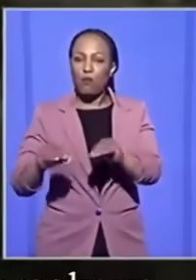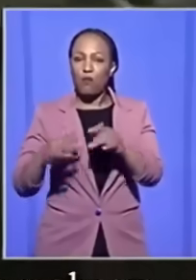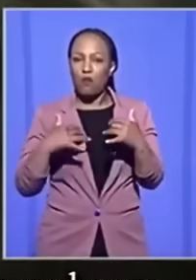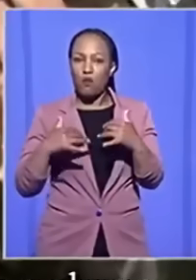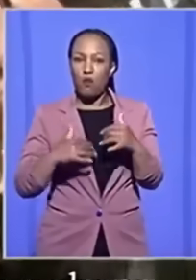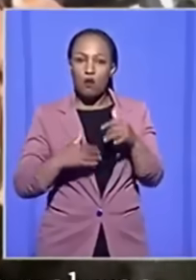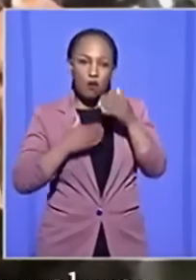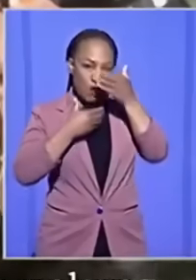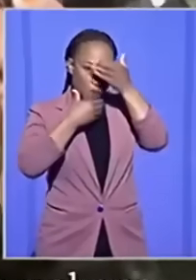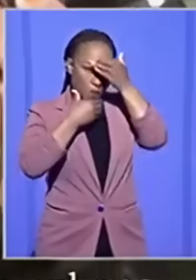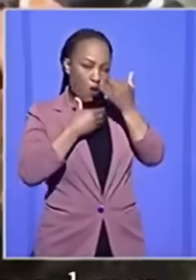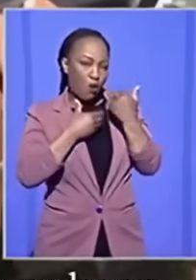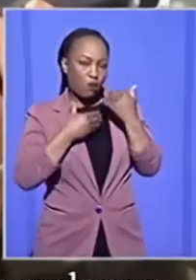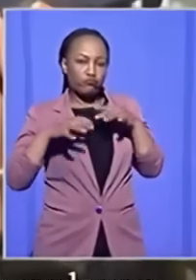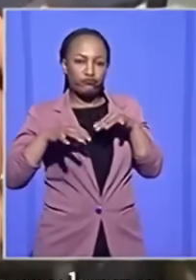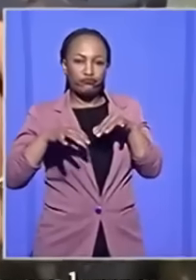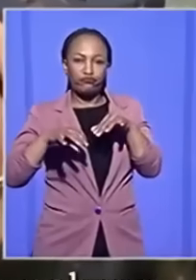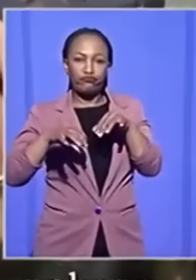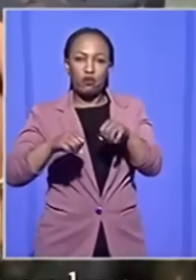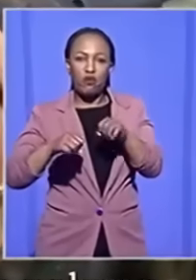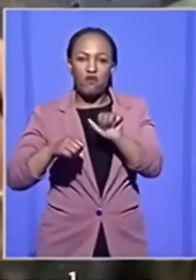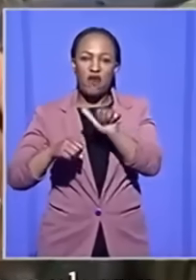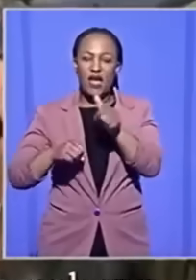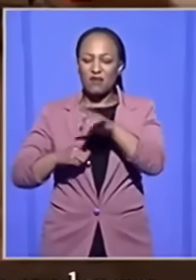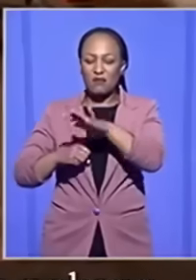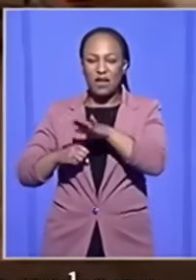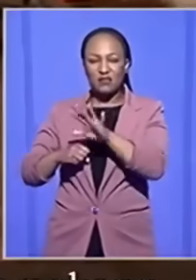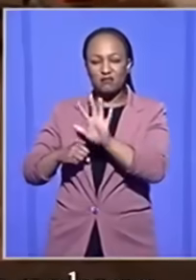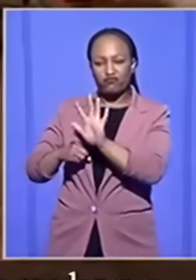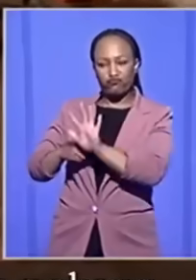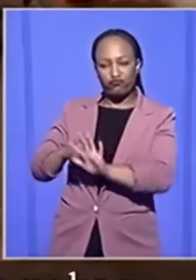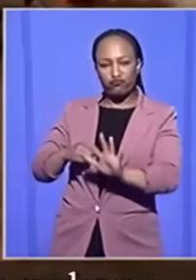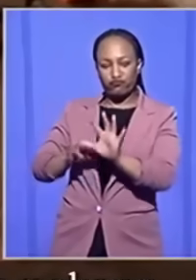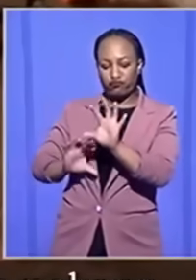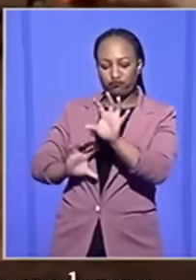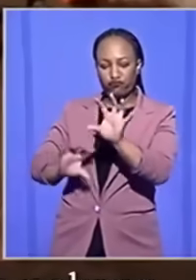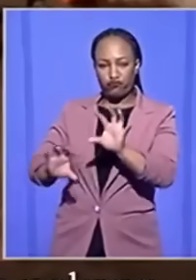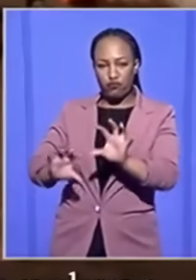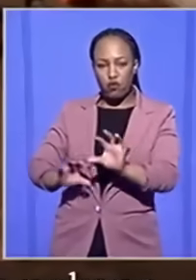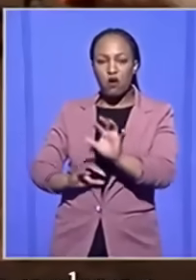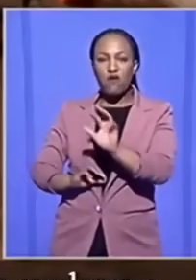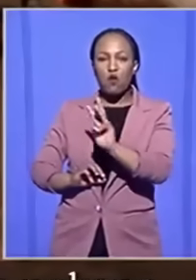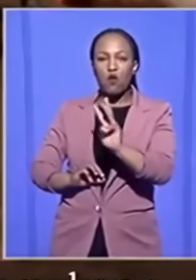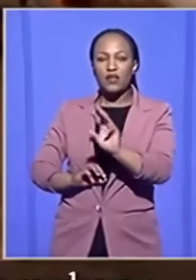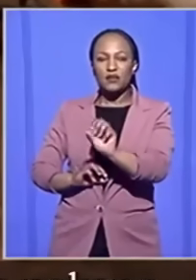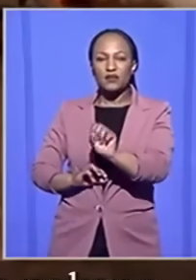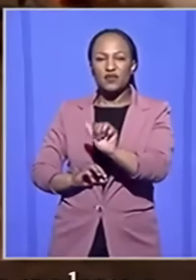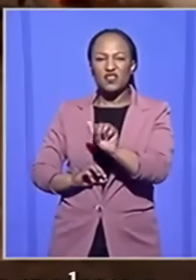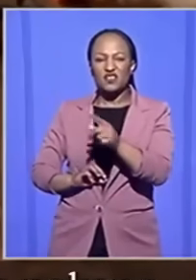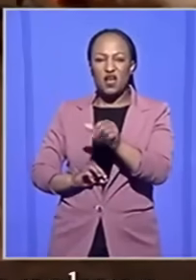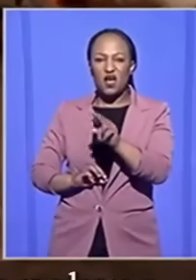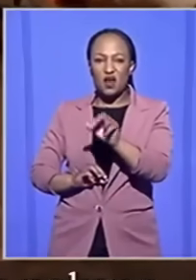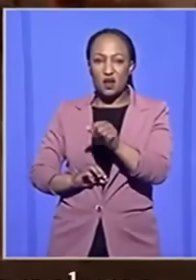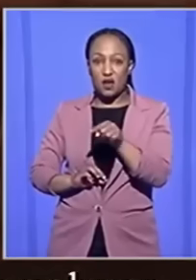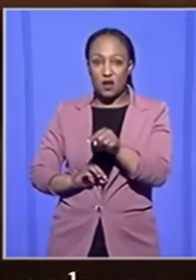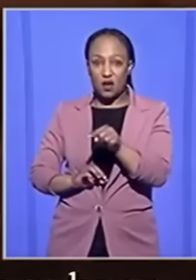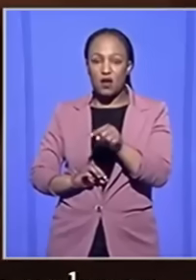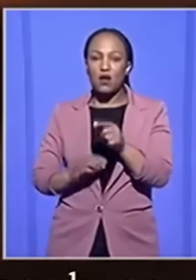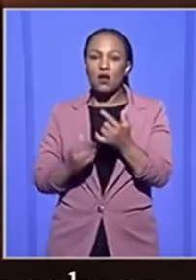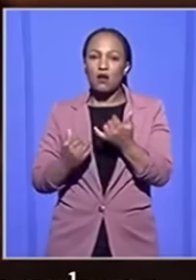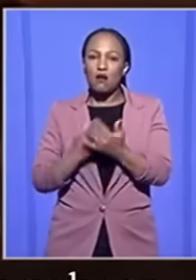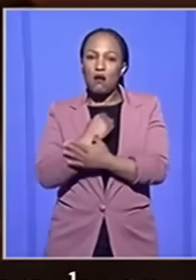tsa naga tse e neng e le tsa Western Sahara. Kokoano ka karetso ya mokgatlho wa ditšhaba kopano ya amogetse naga eno